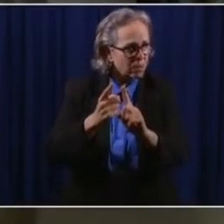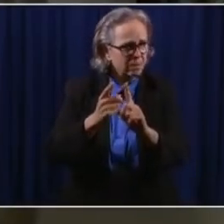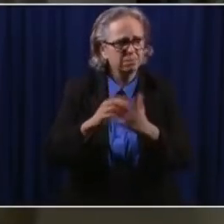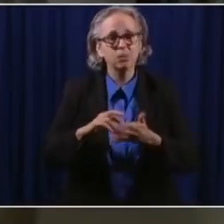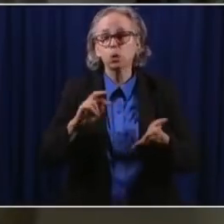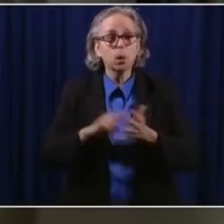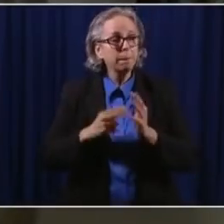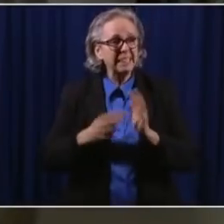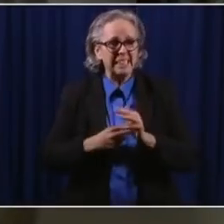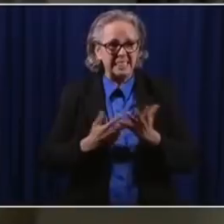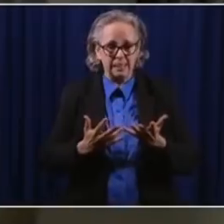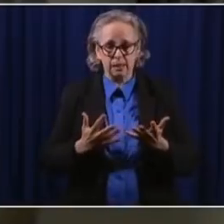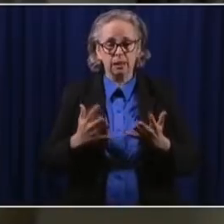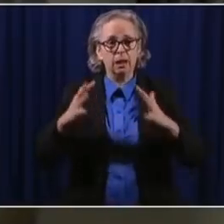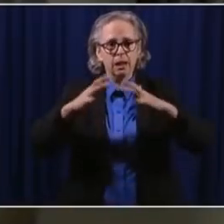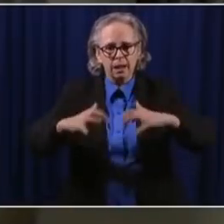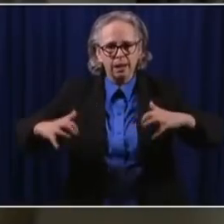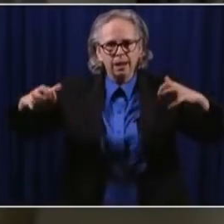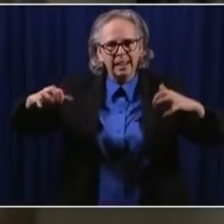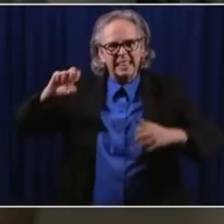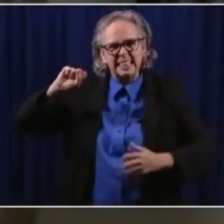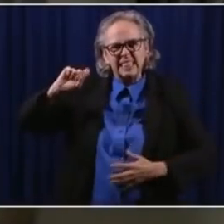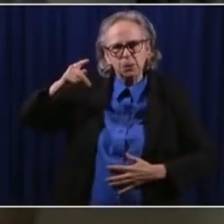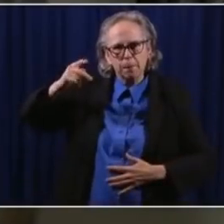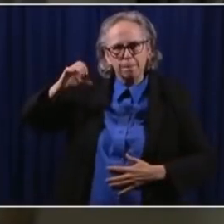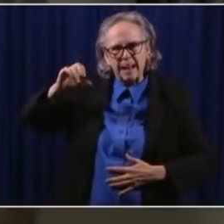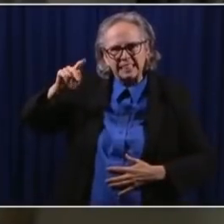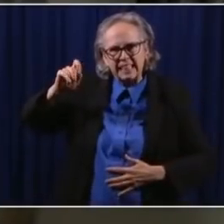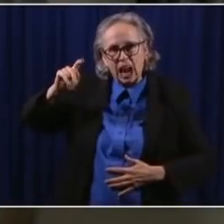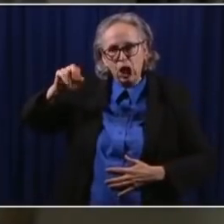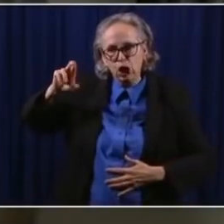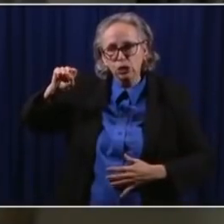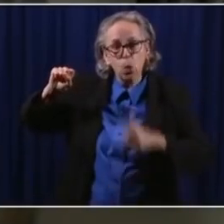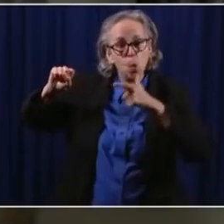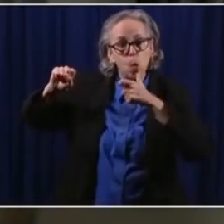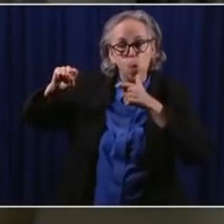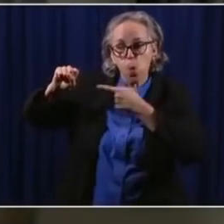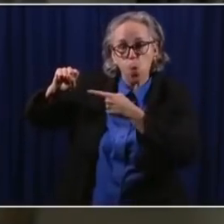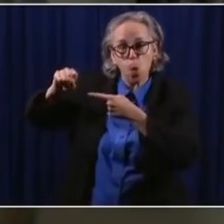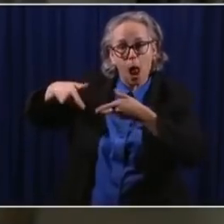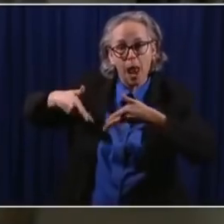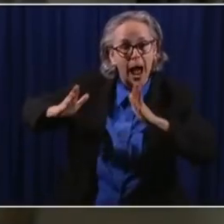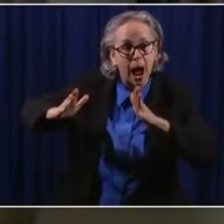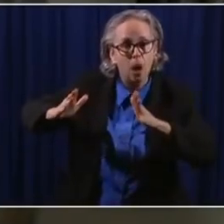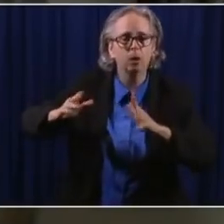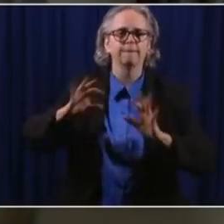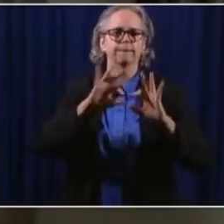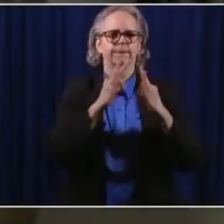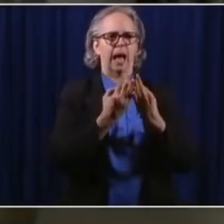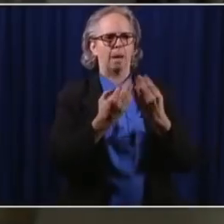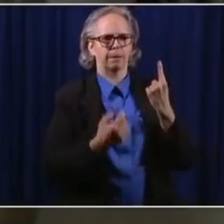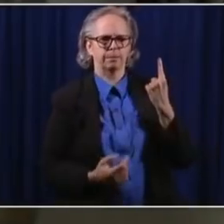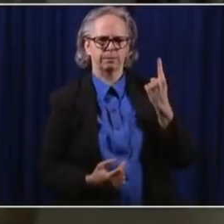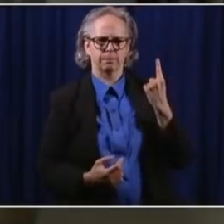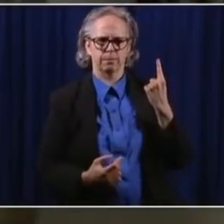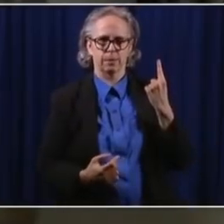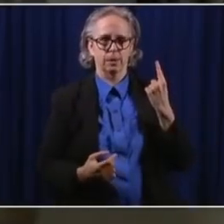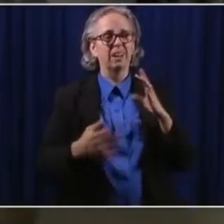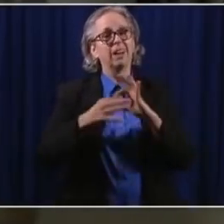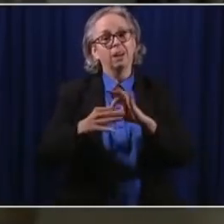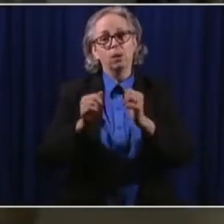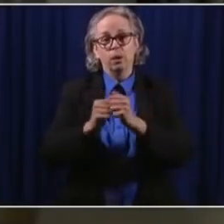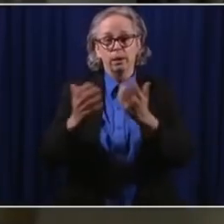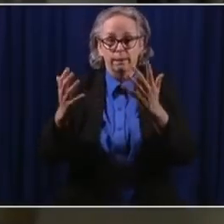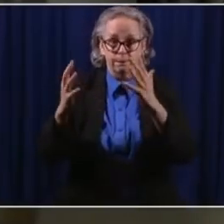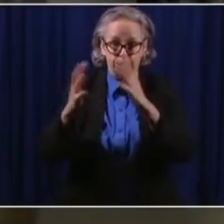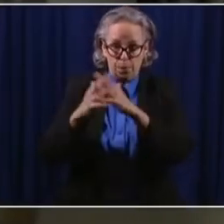family members, either family members of the ball team, or if it's a football team and there's a marching band at halftime, we want the parents to